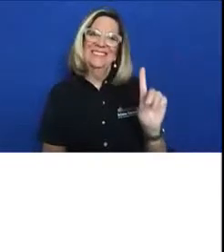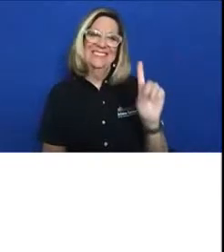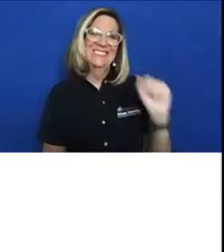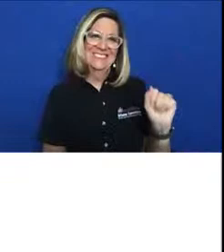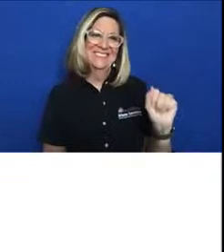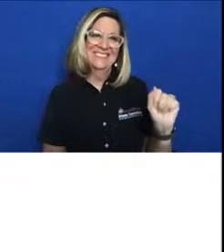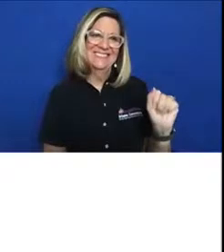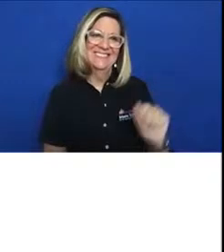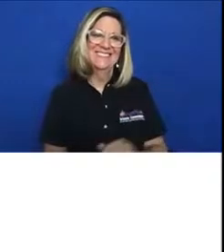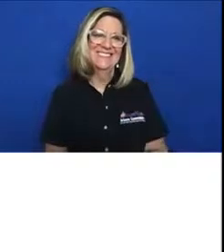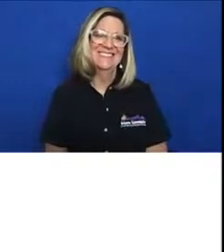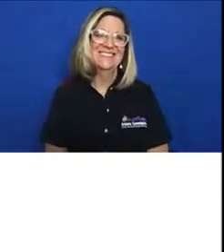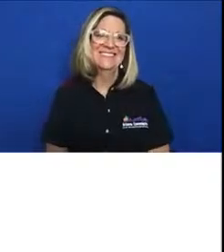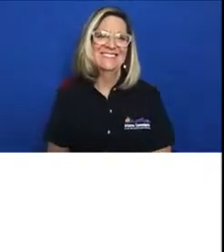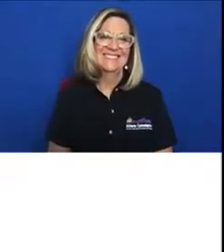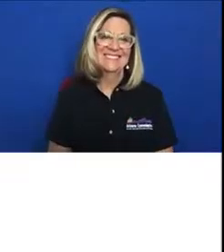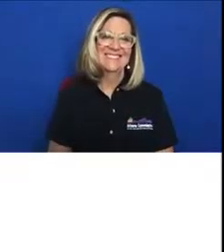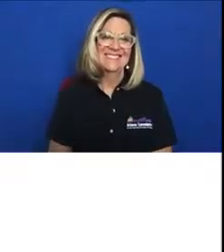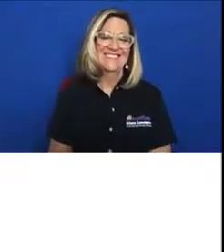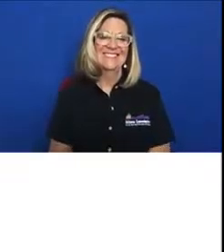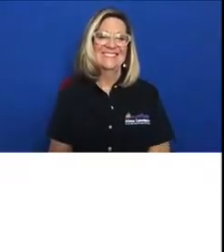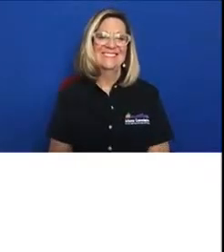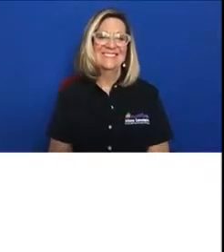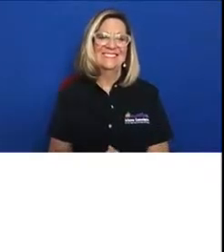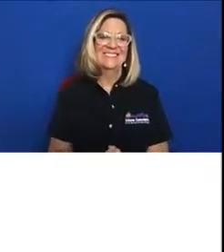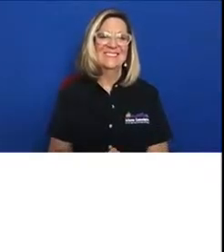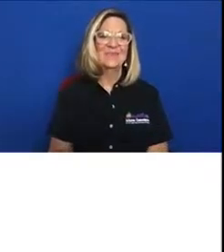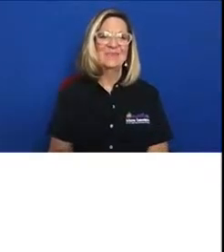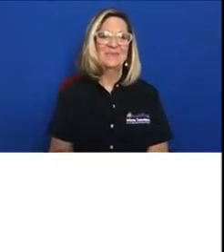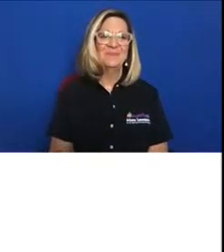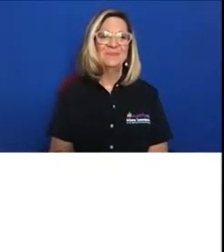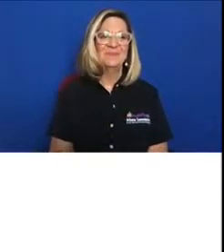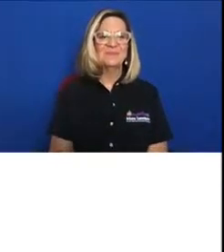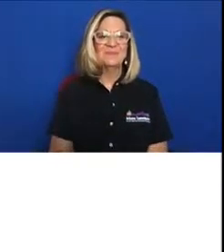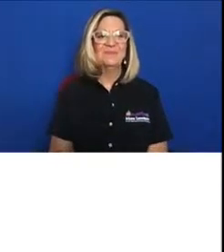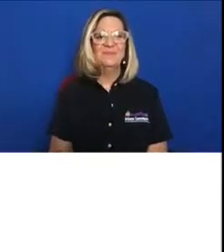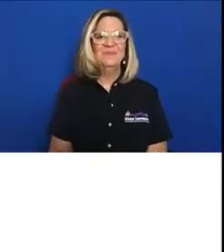to show people your abilities, not your disability.